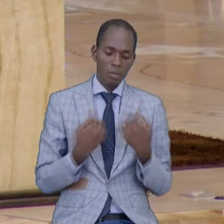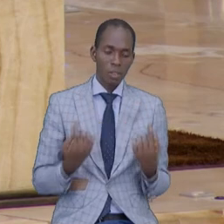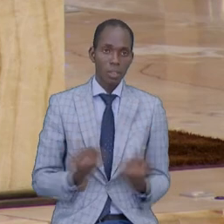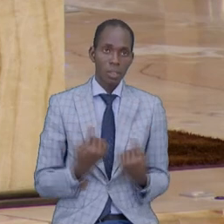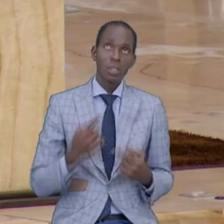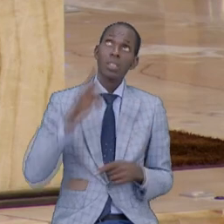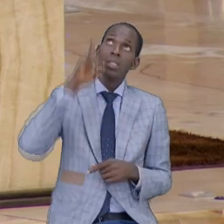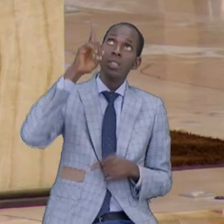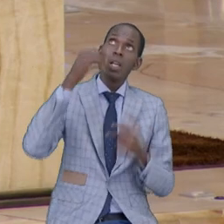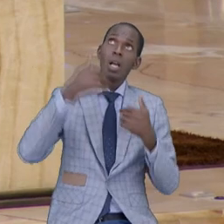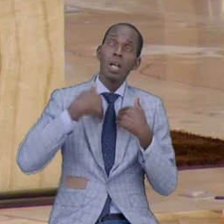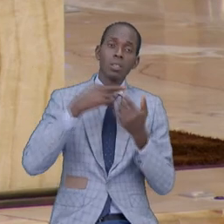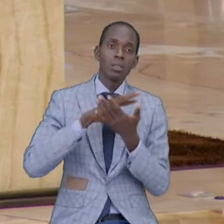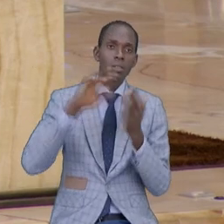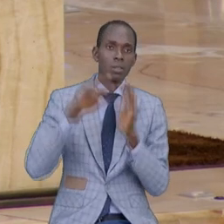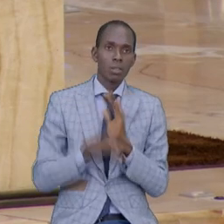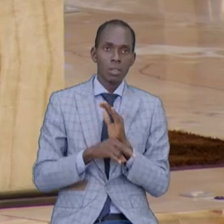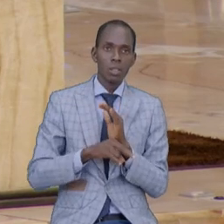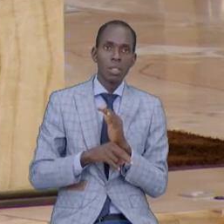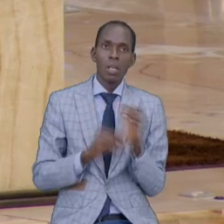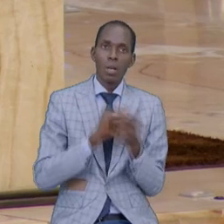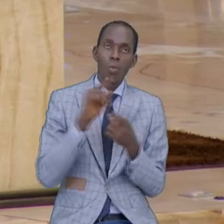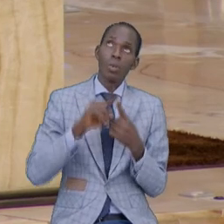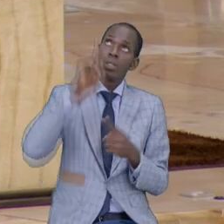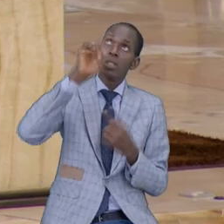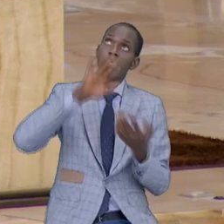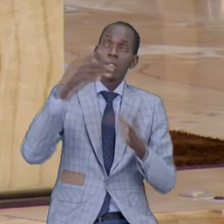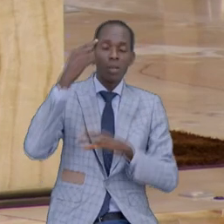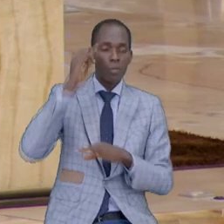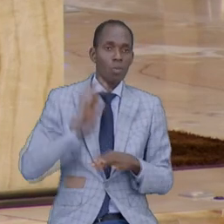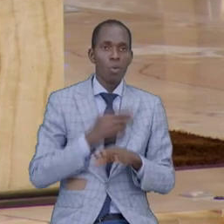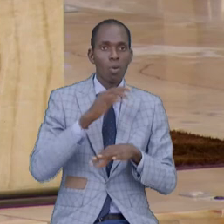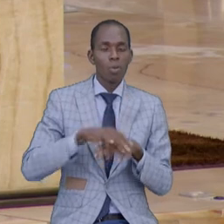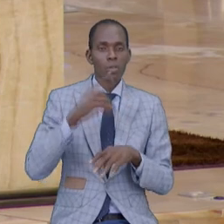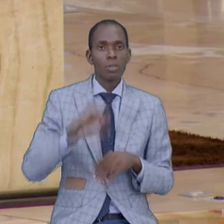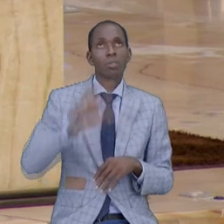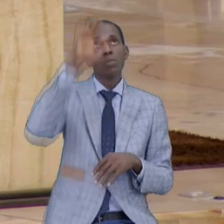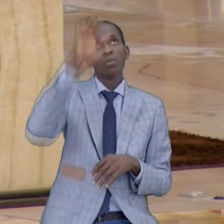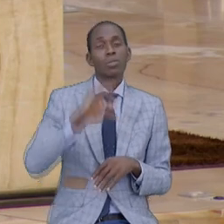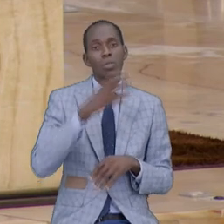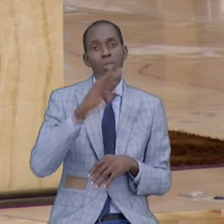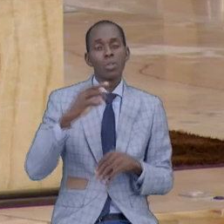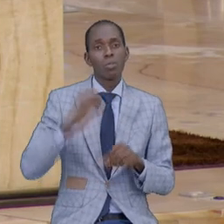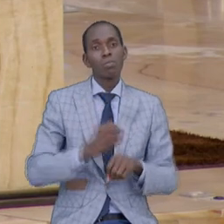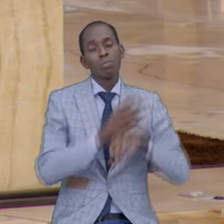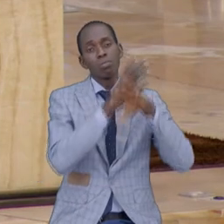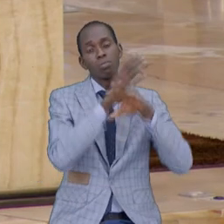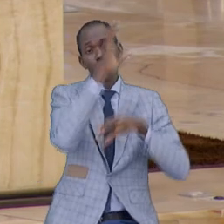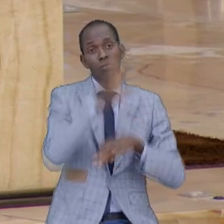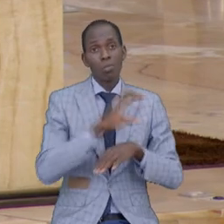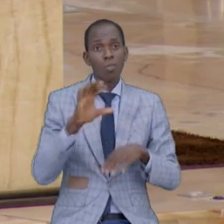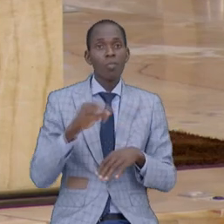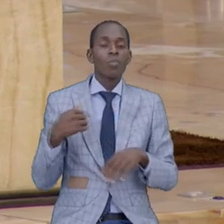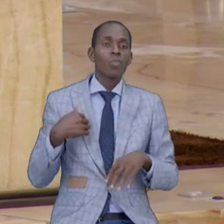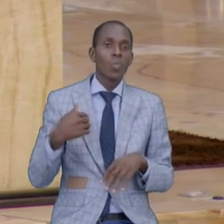had righteousness. And when he died for us on the cross of Calvary, we made an exchange. As